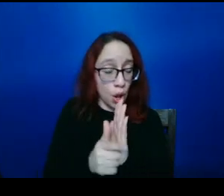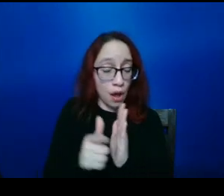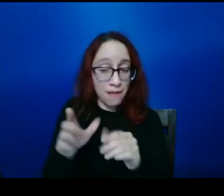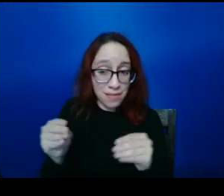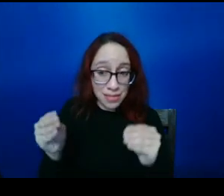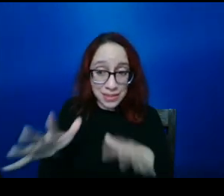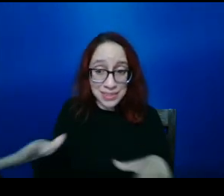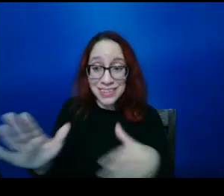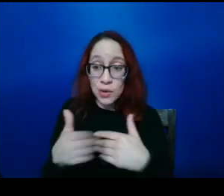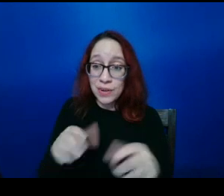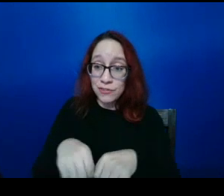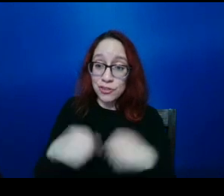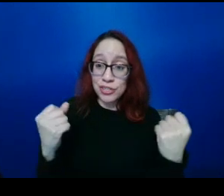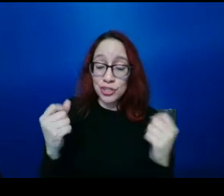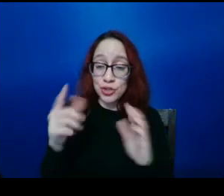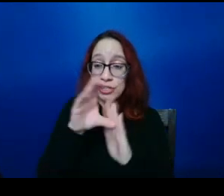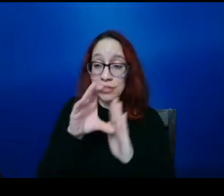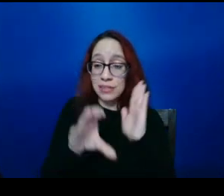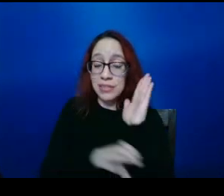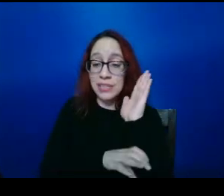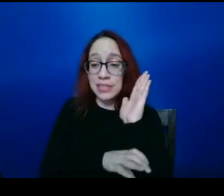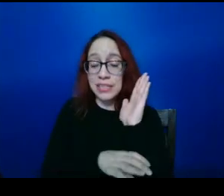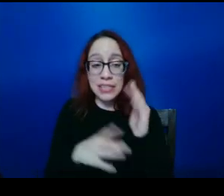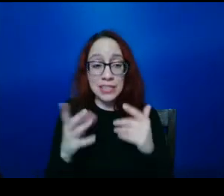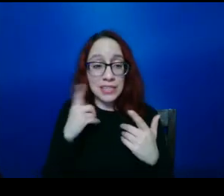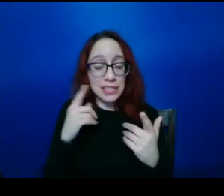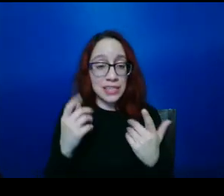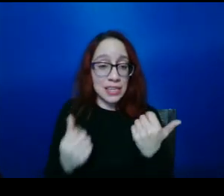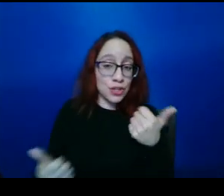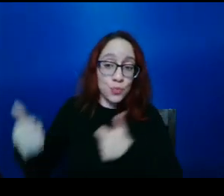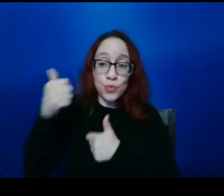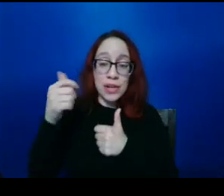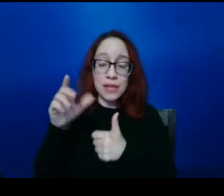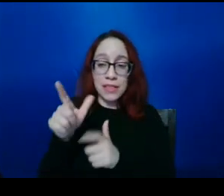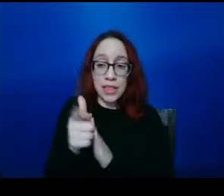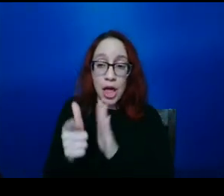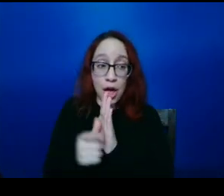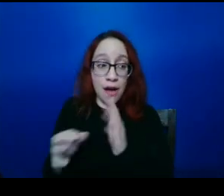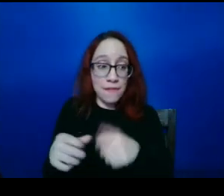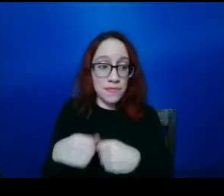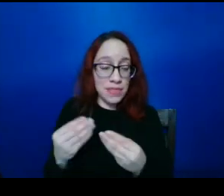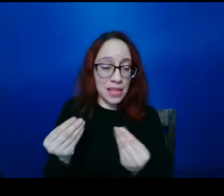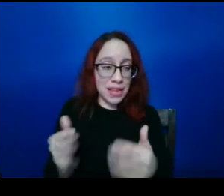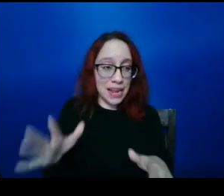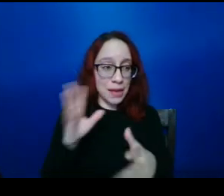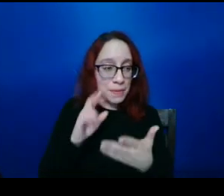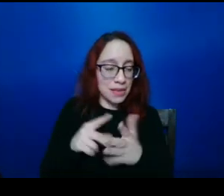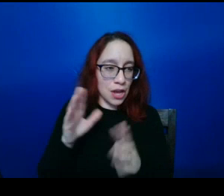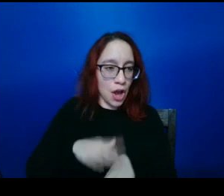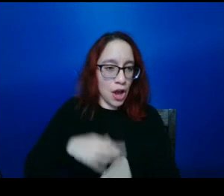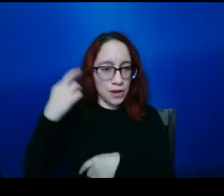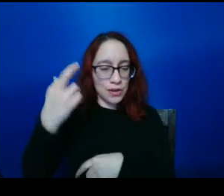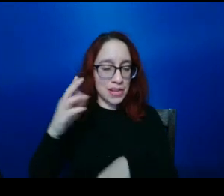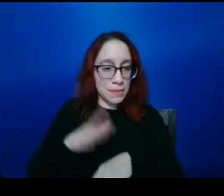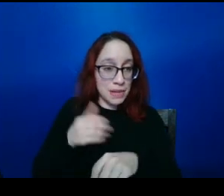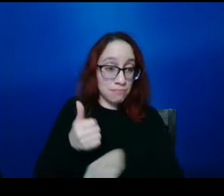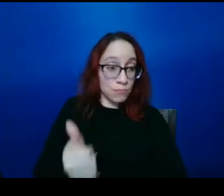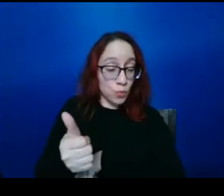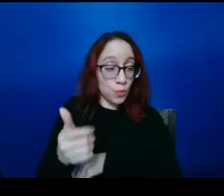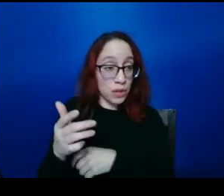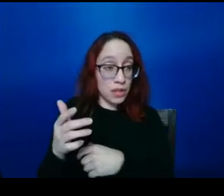Therefore, any violation of the Constitution as supreme law of the land is intentional and therefore can be charged with a crime.